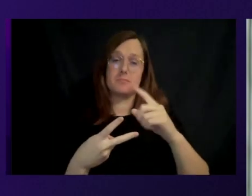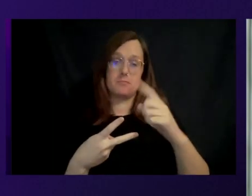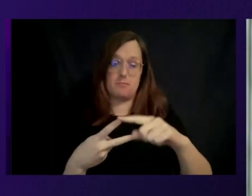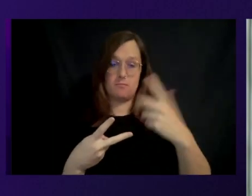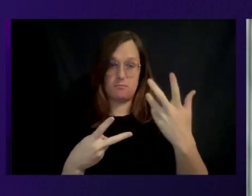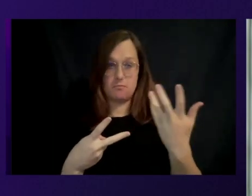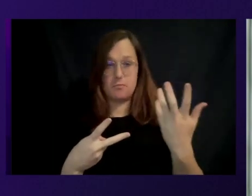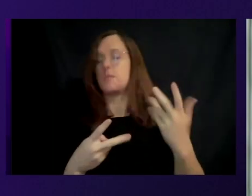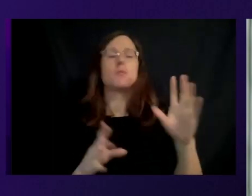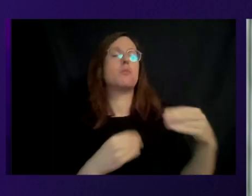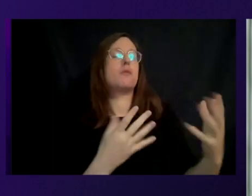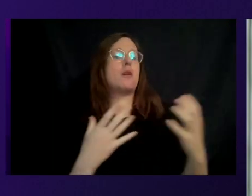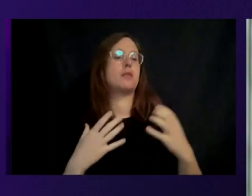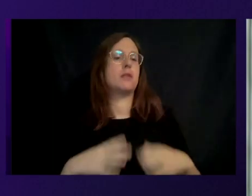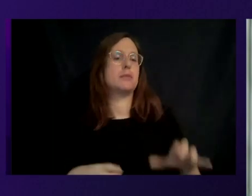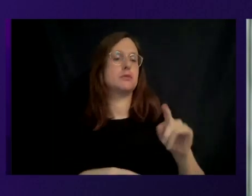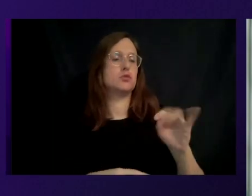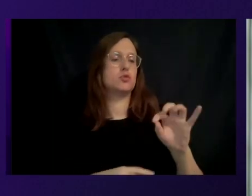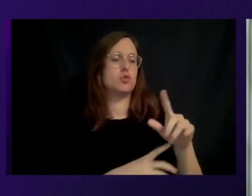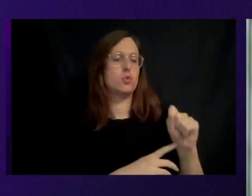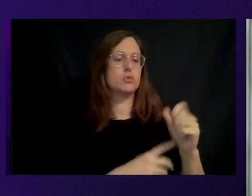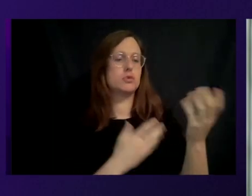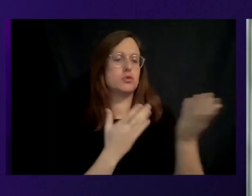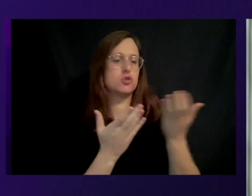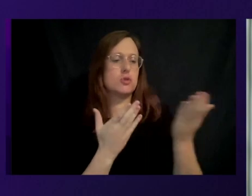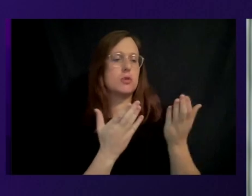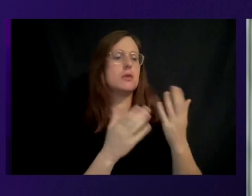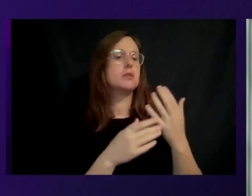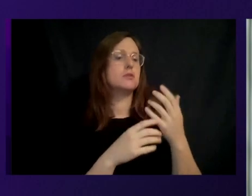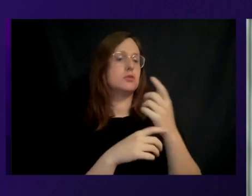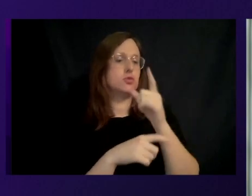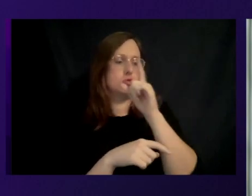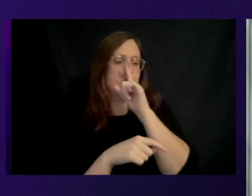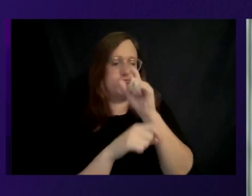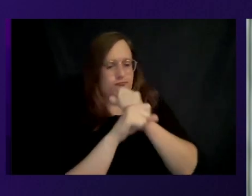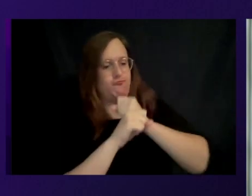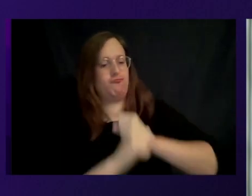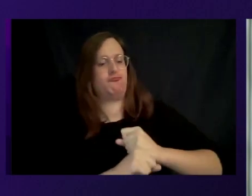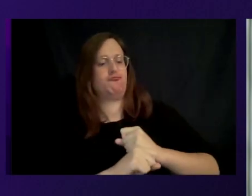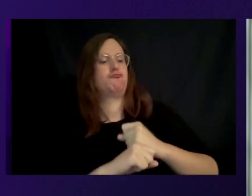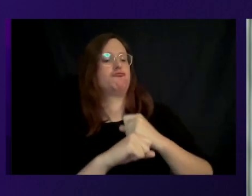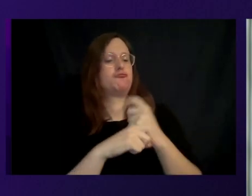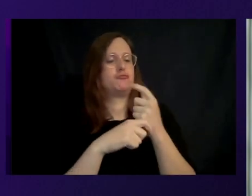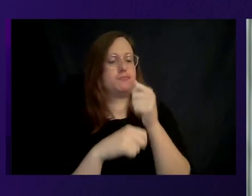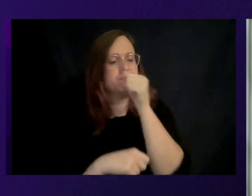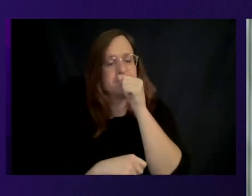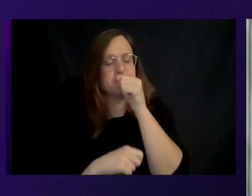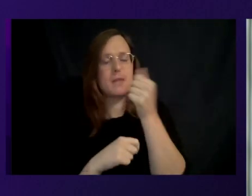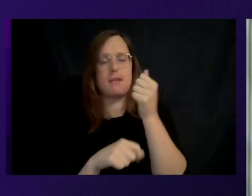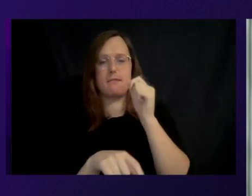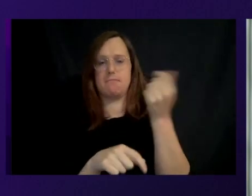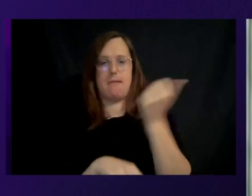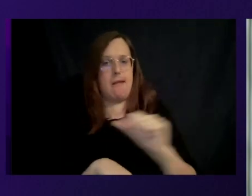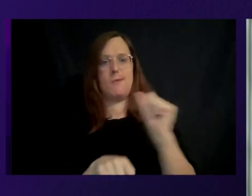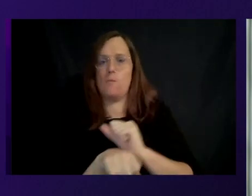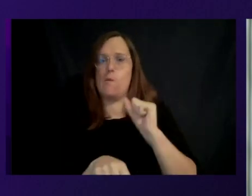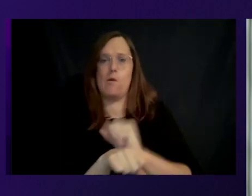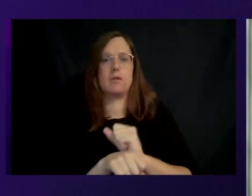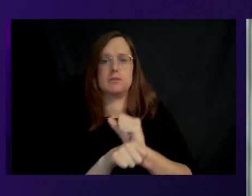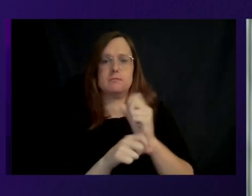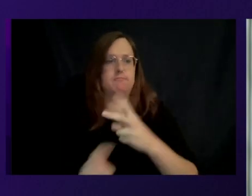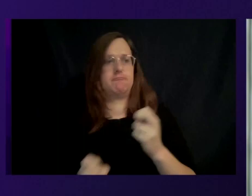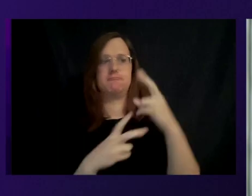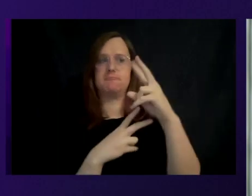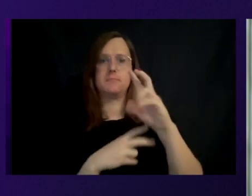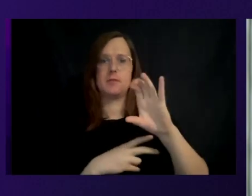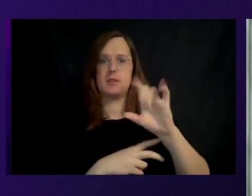customers with the tools and services to securely and reliably run virtually any workload in the cloud, something that has helped define the level of